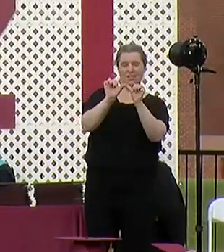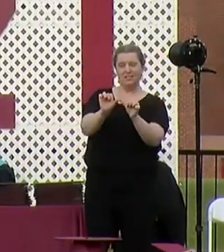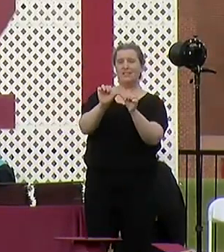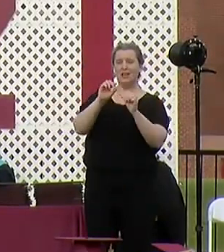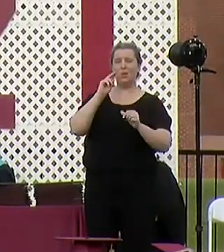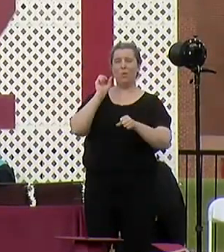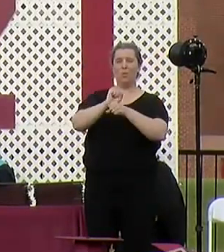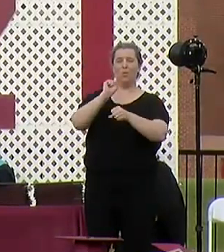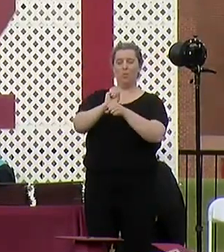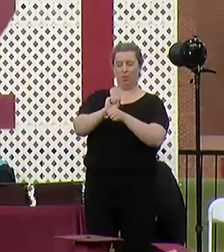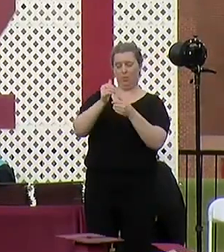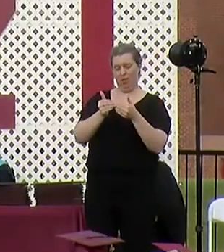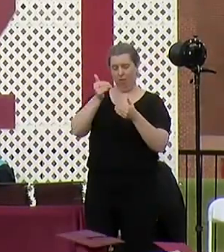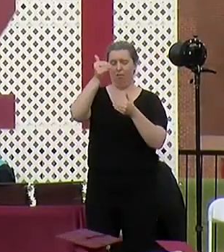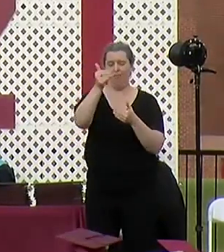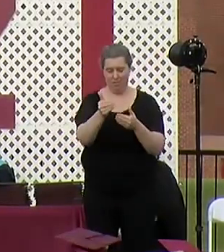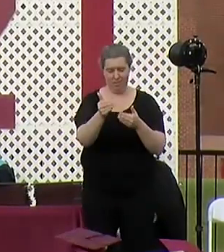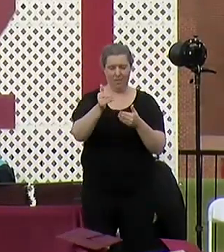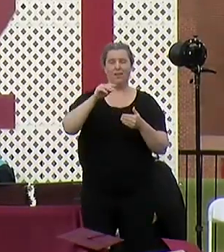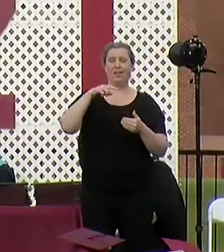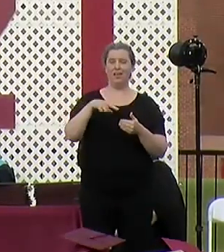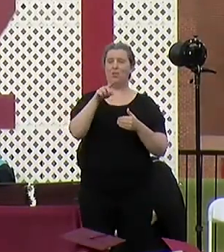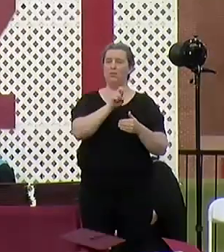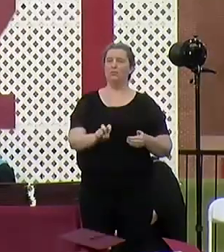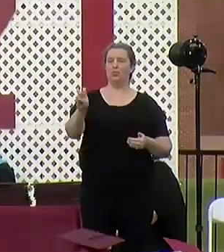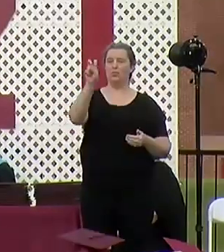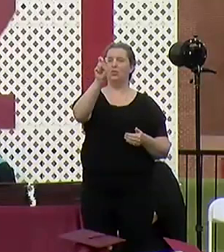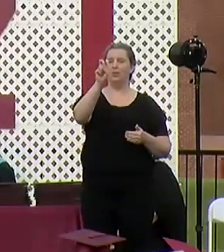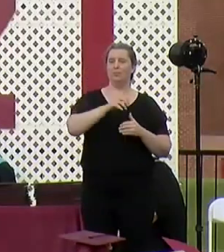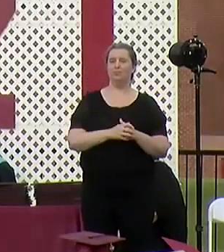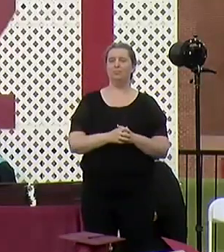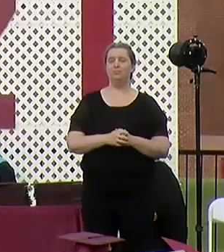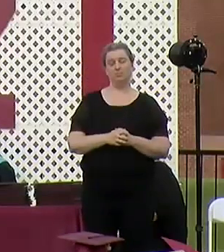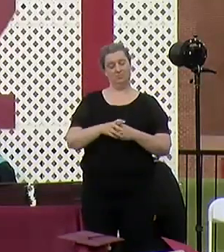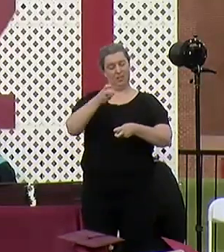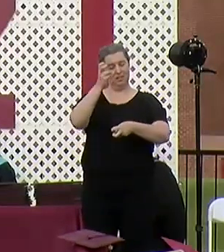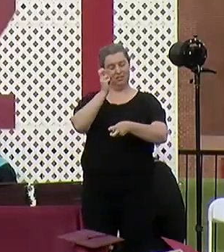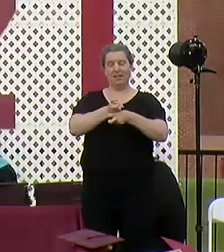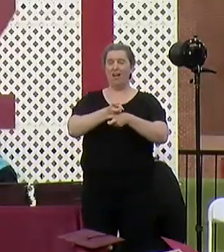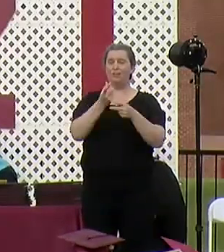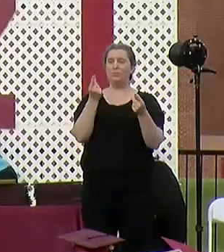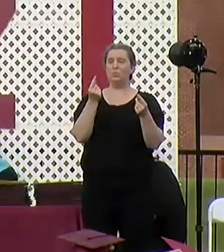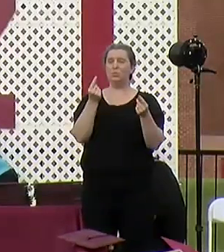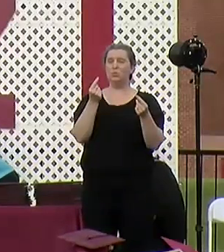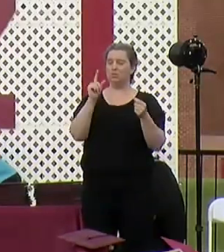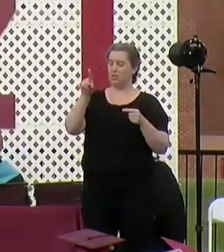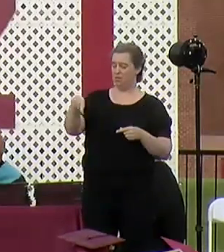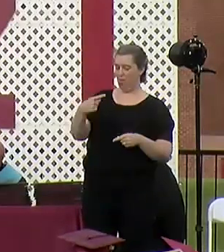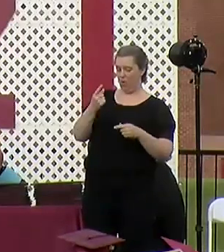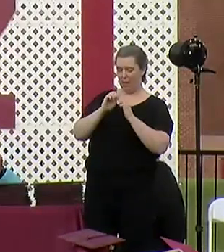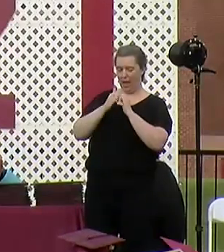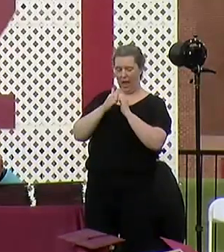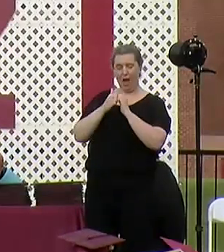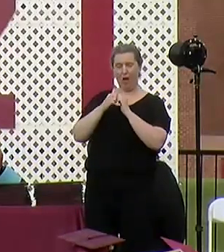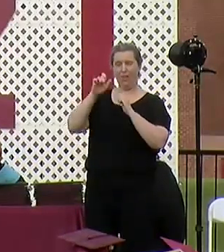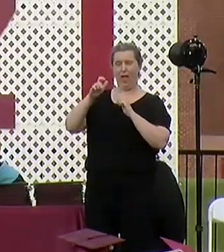you embark on this next phase of your hero's journey. But the hard part is that the only way to do all